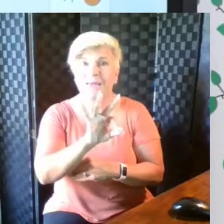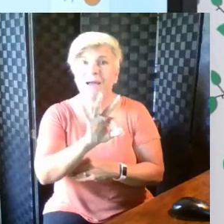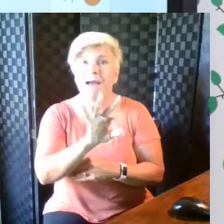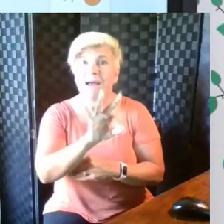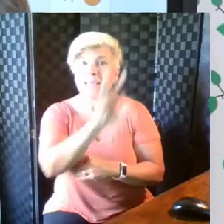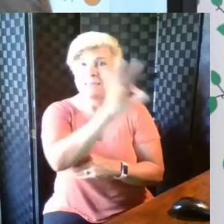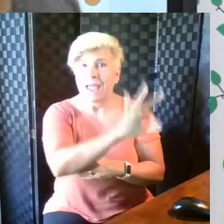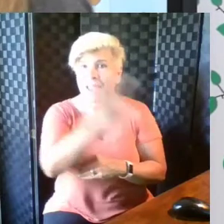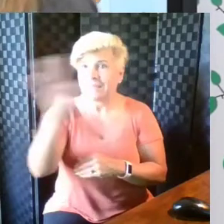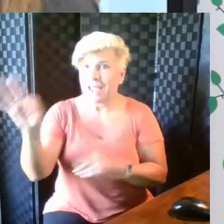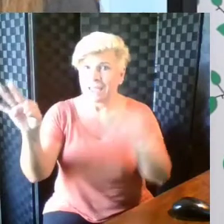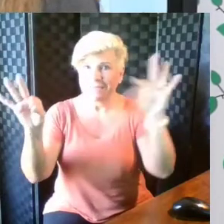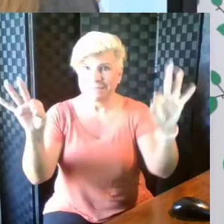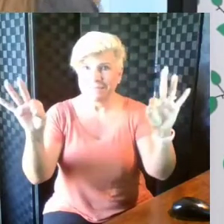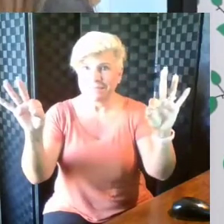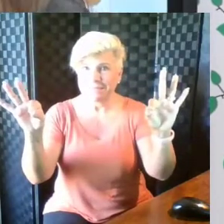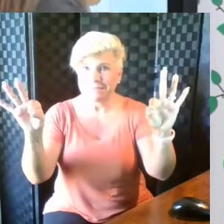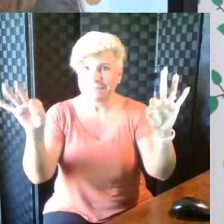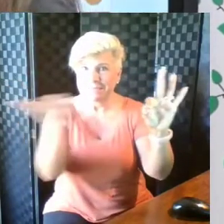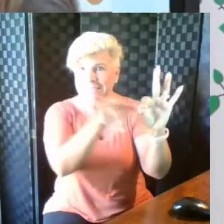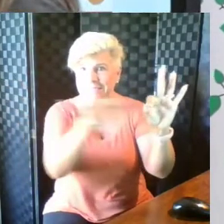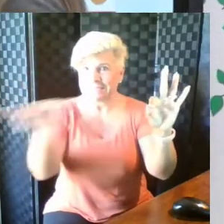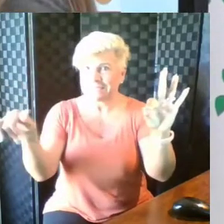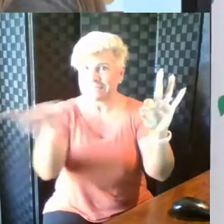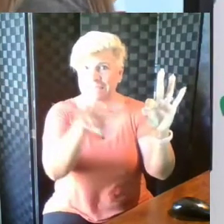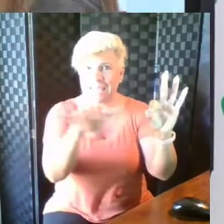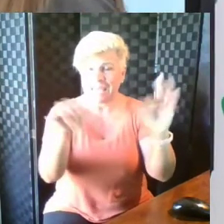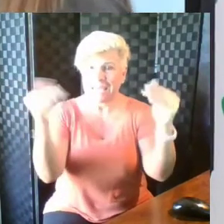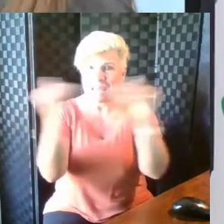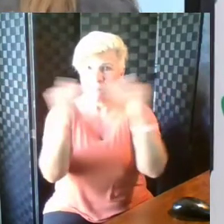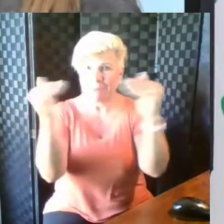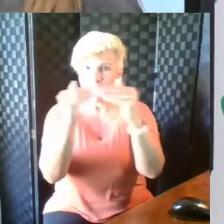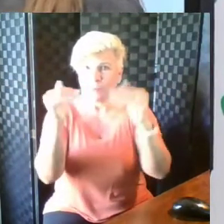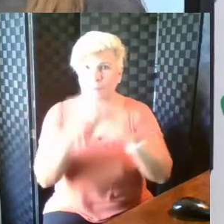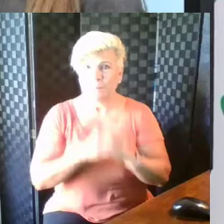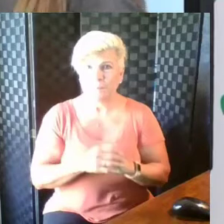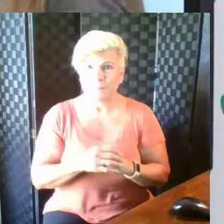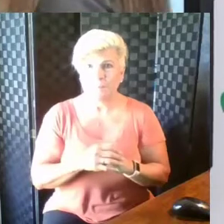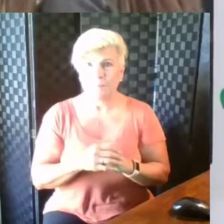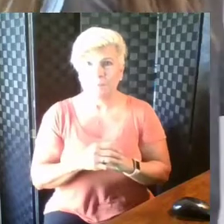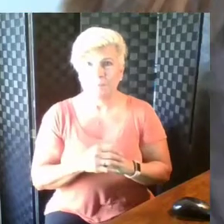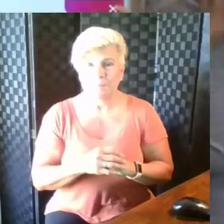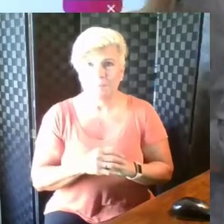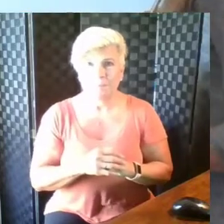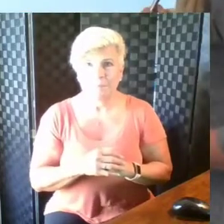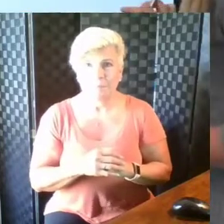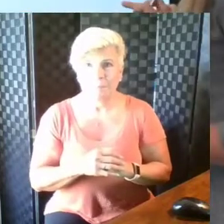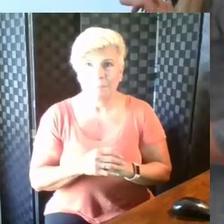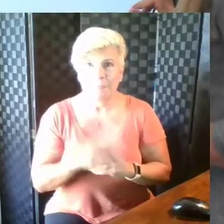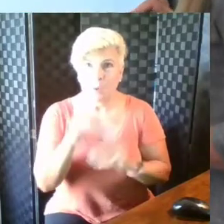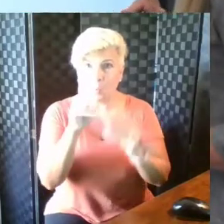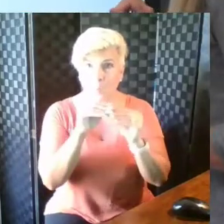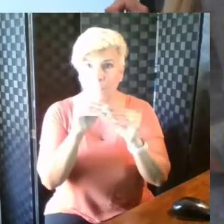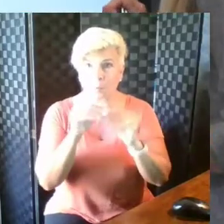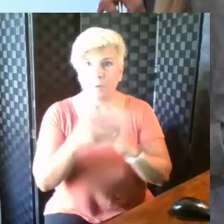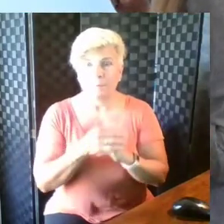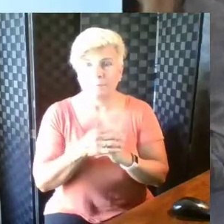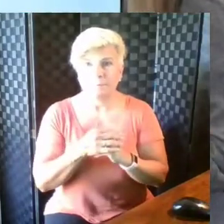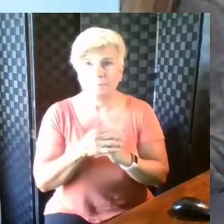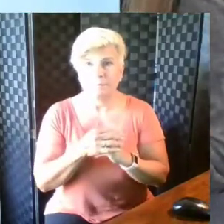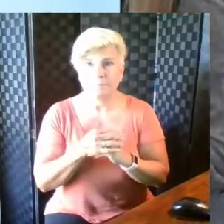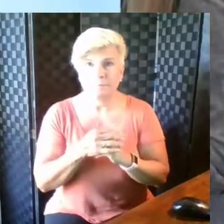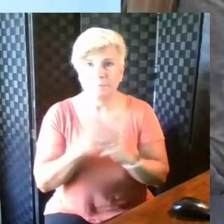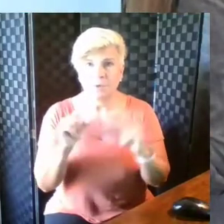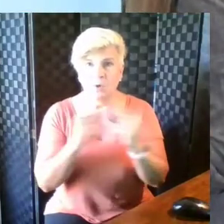9. And those are equal or the same. 9 here, 9 here. And one more,